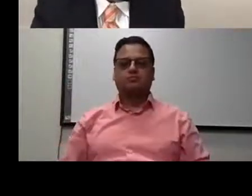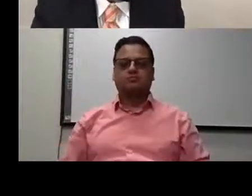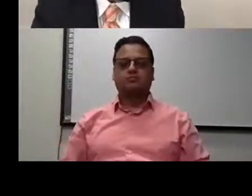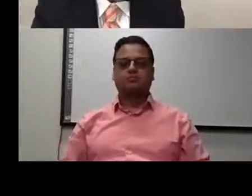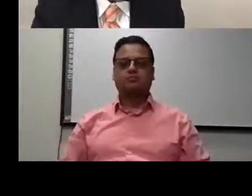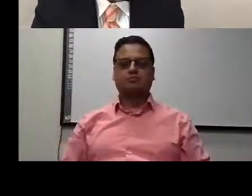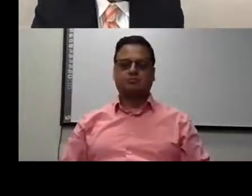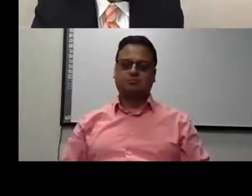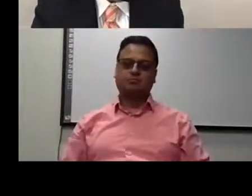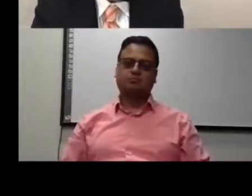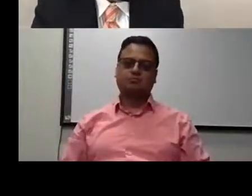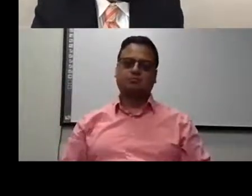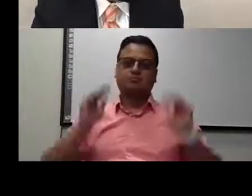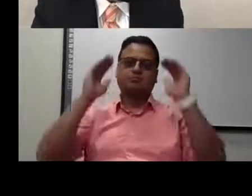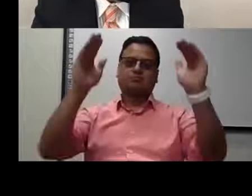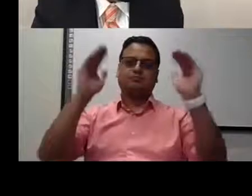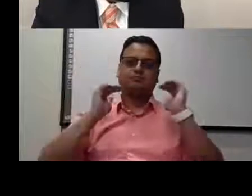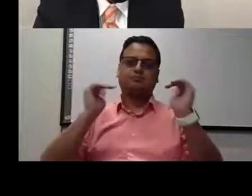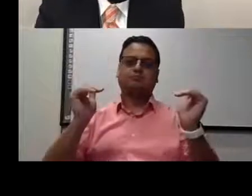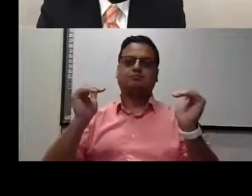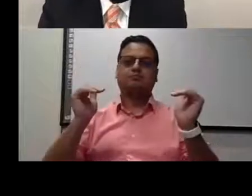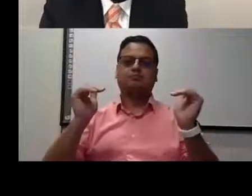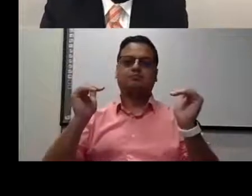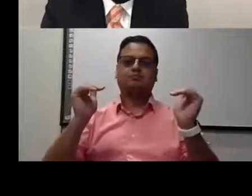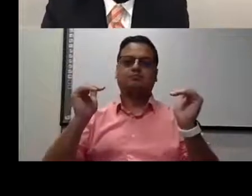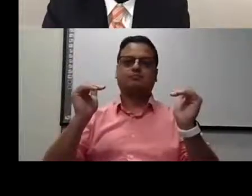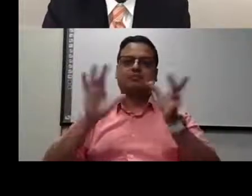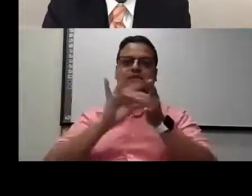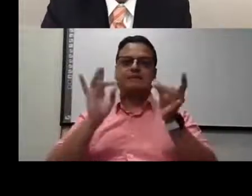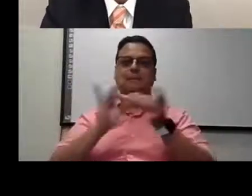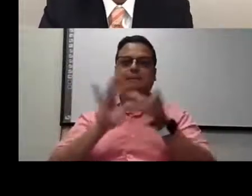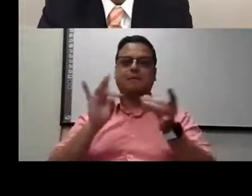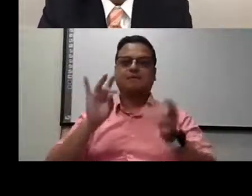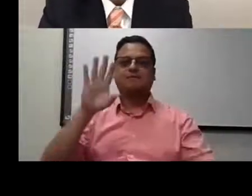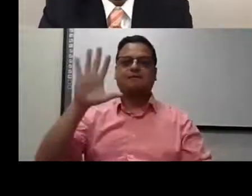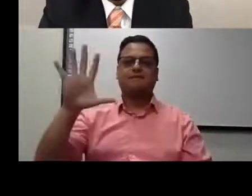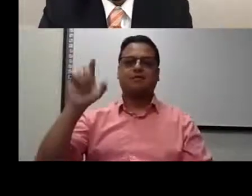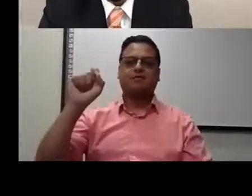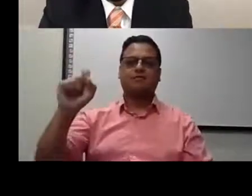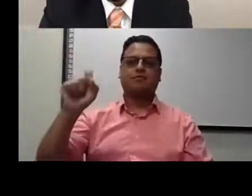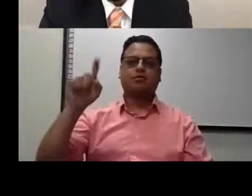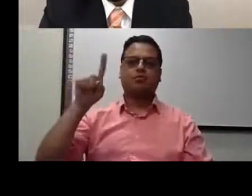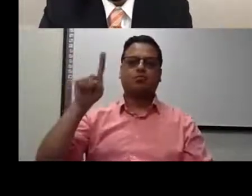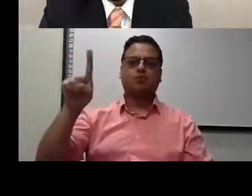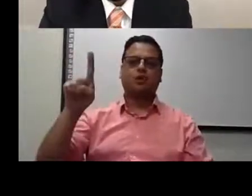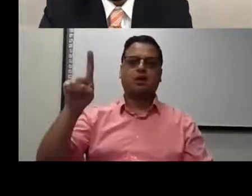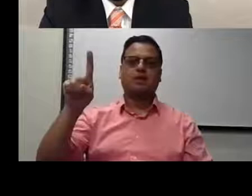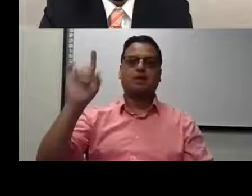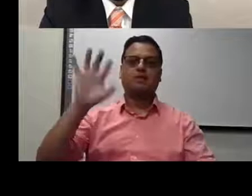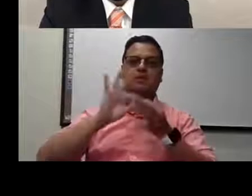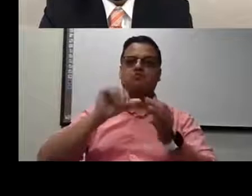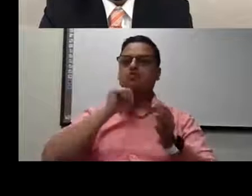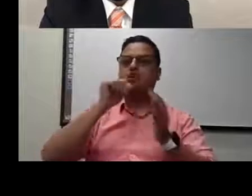Okay, moving on to public statements. Item 5.1, public statements related to